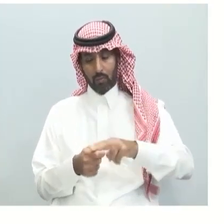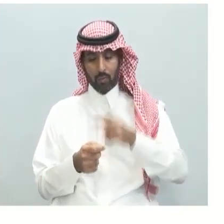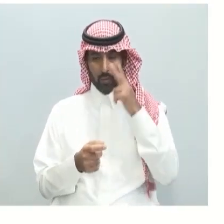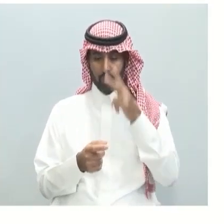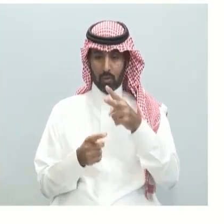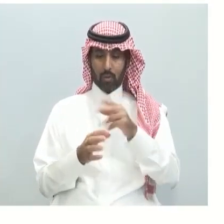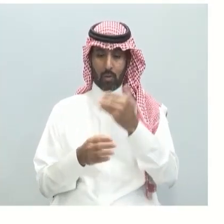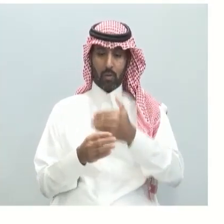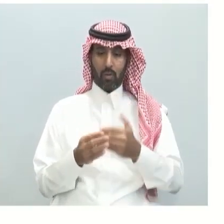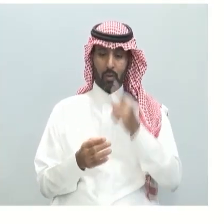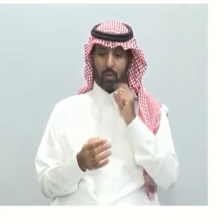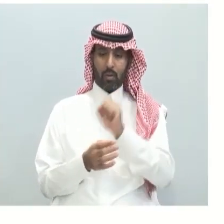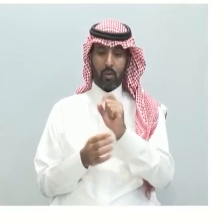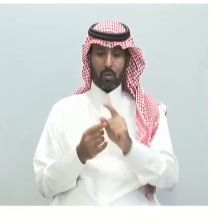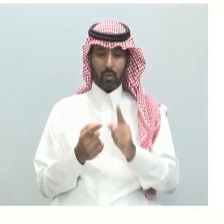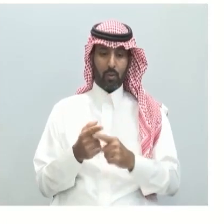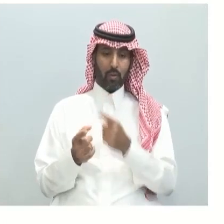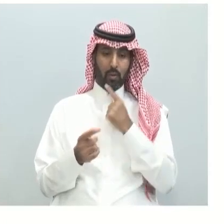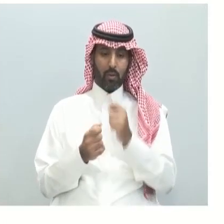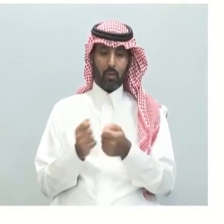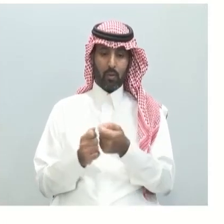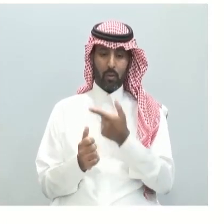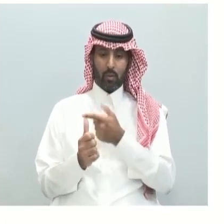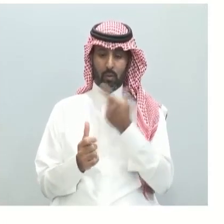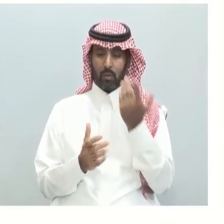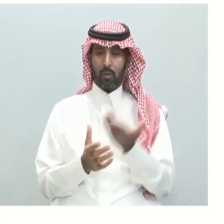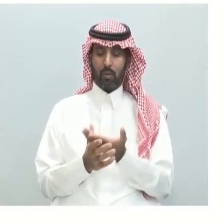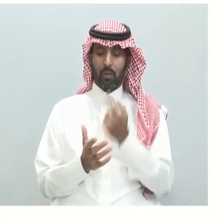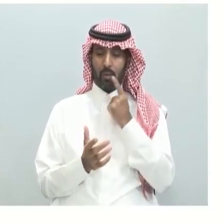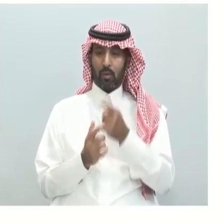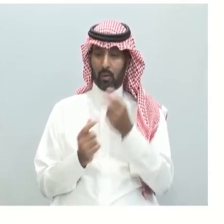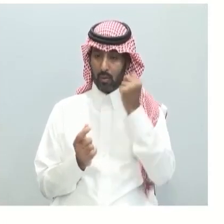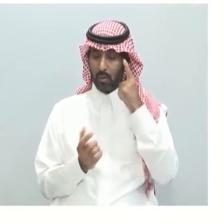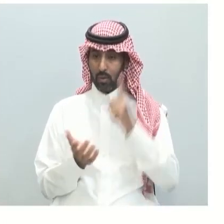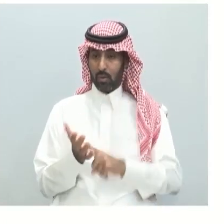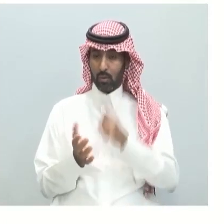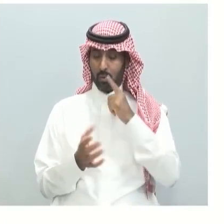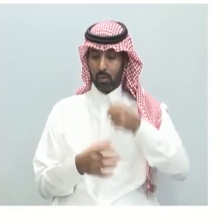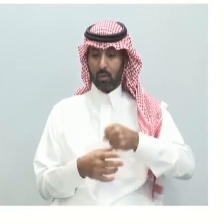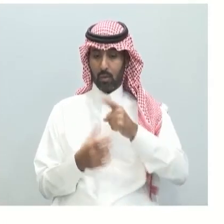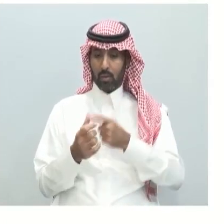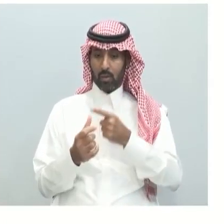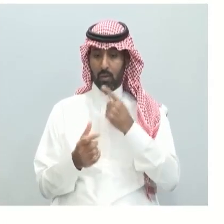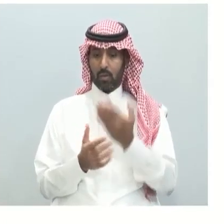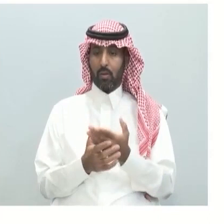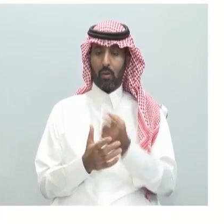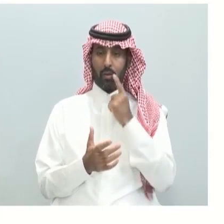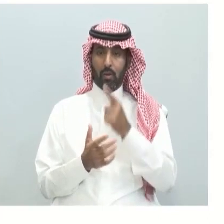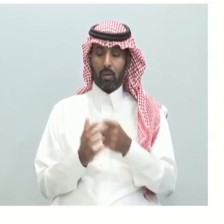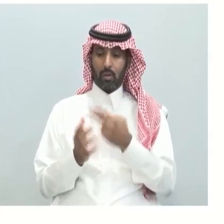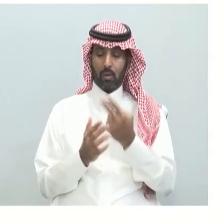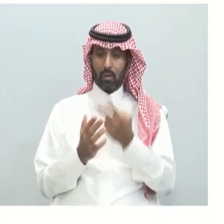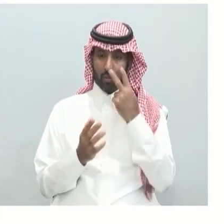careful to use a special disposal unit for recyclable materials, but we are not sure it is always effective. Is it